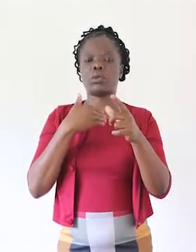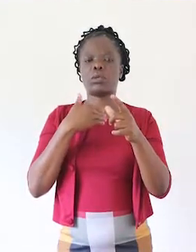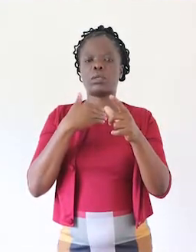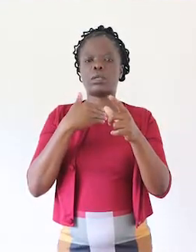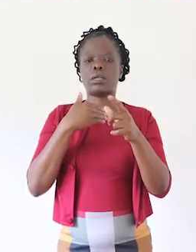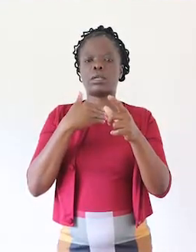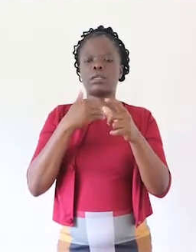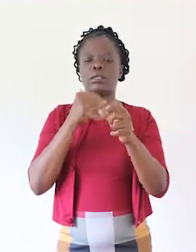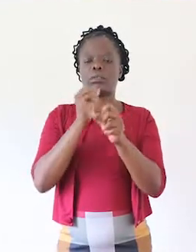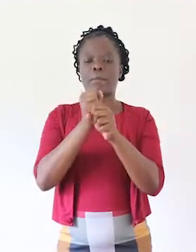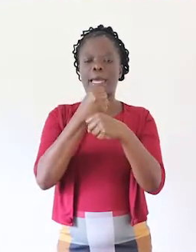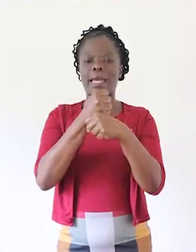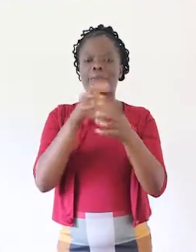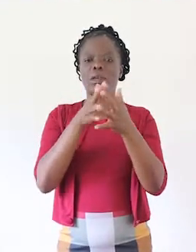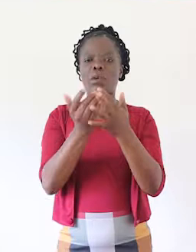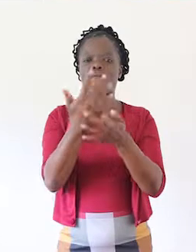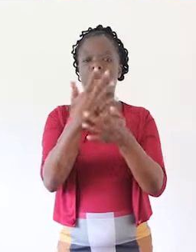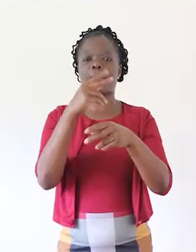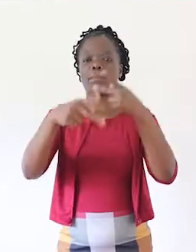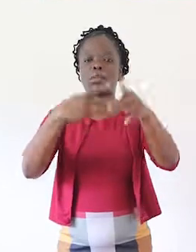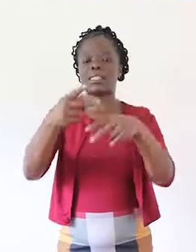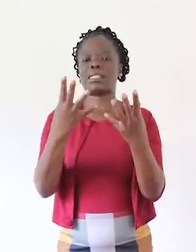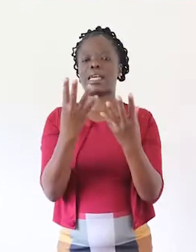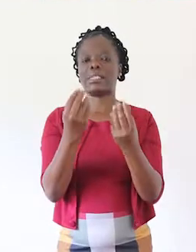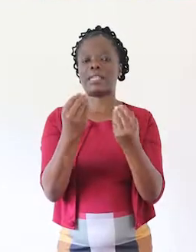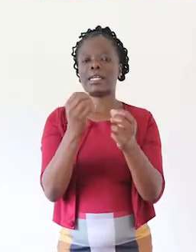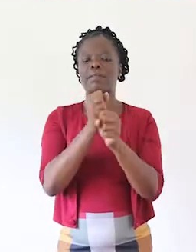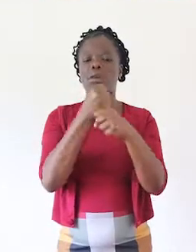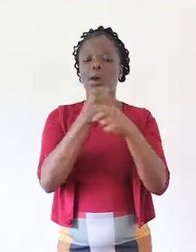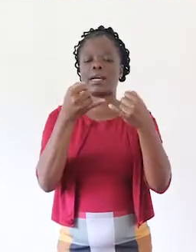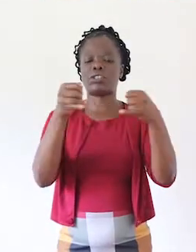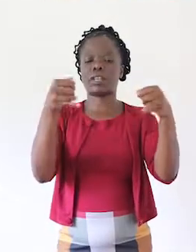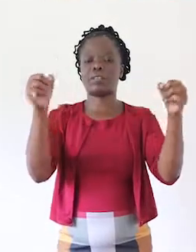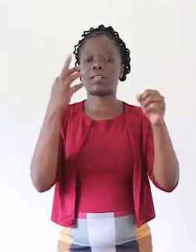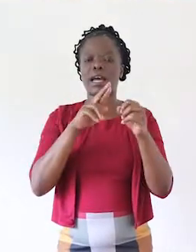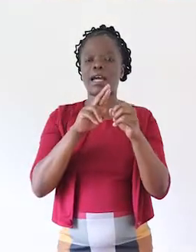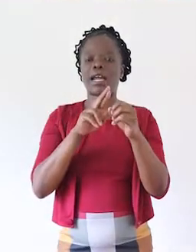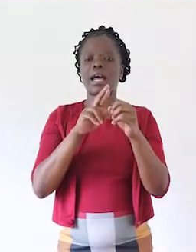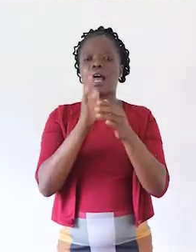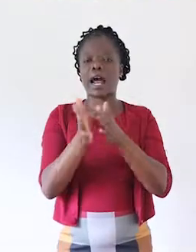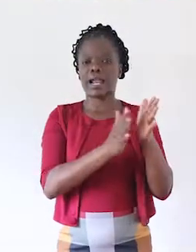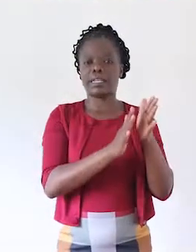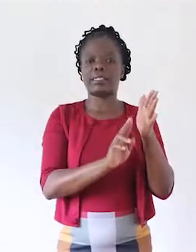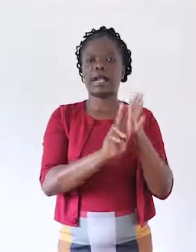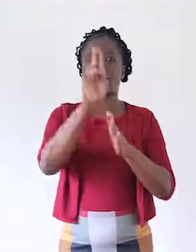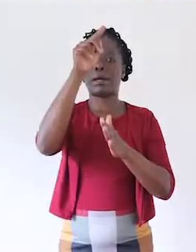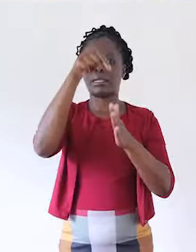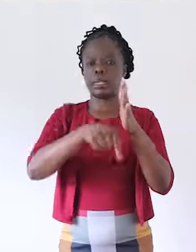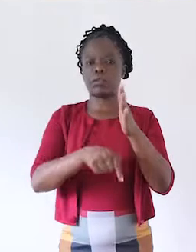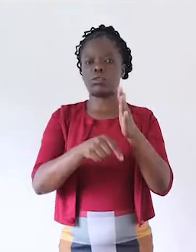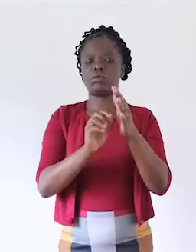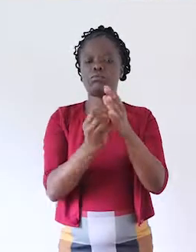it. To make the weaving process easy, the warp threads are arranged up and down to create